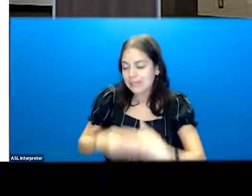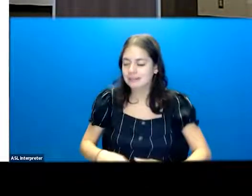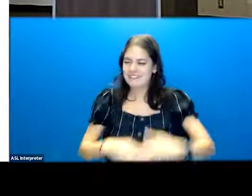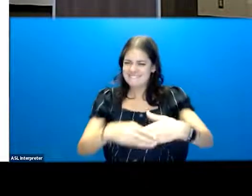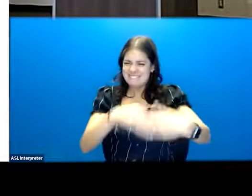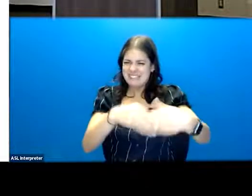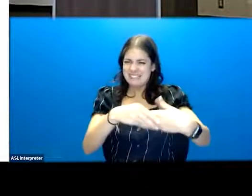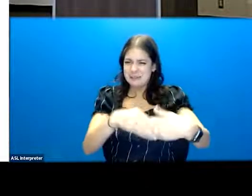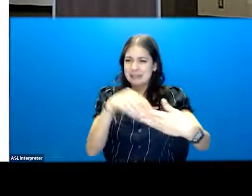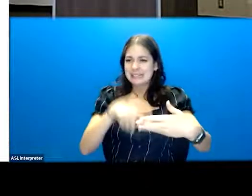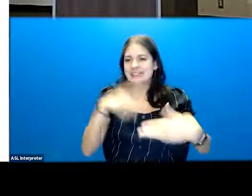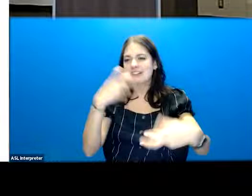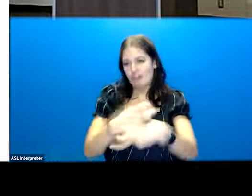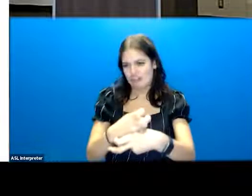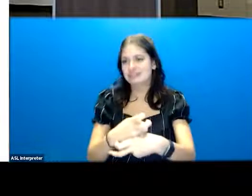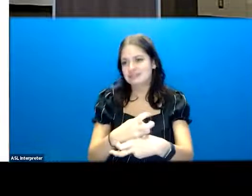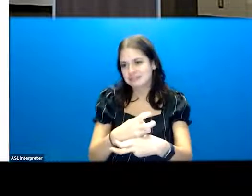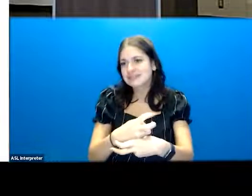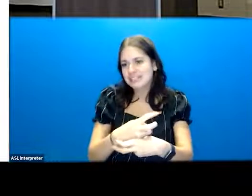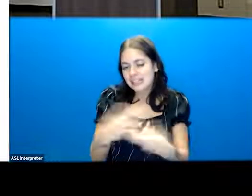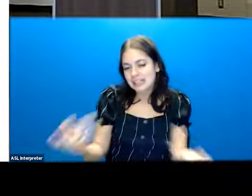Flexibility is a little bit hard because